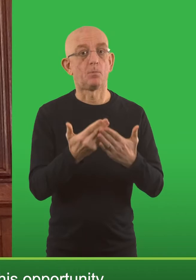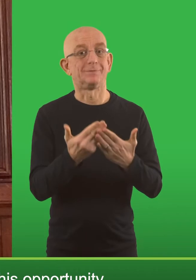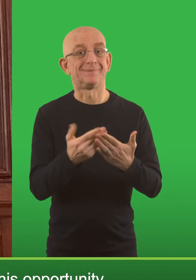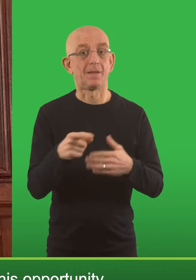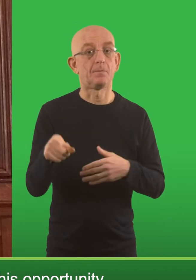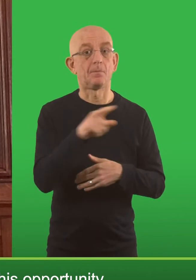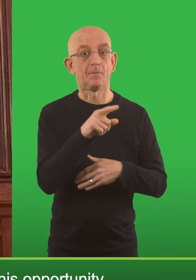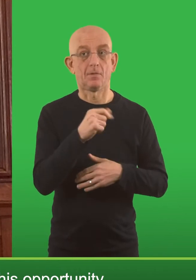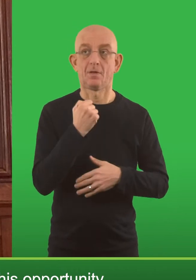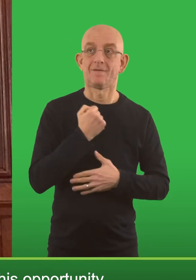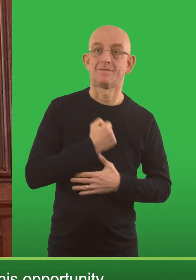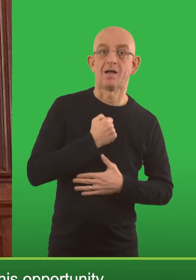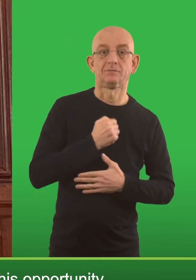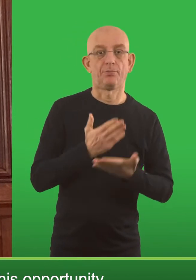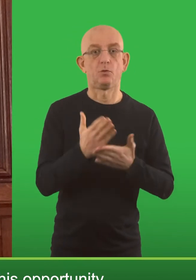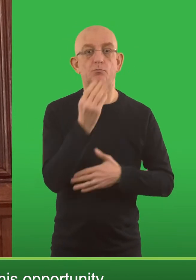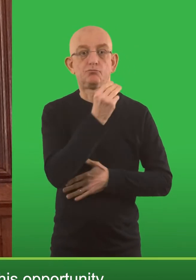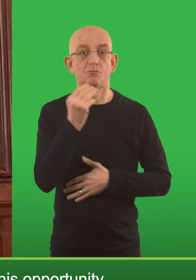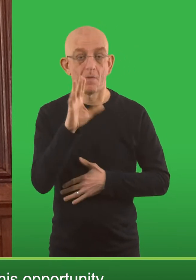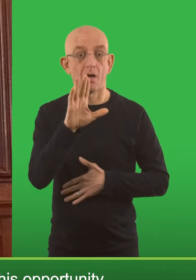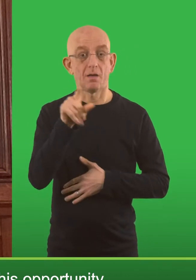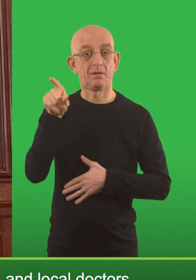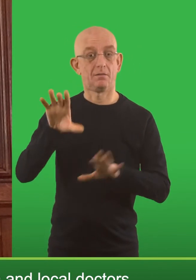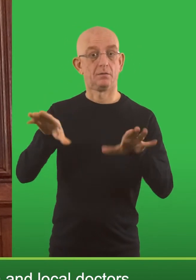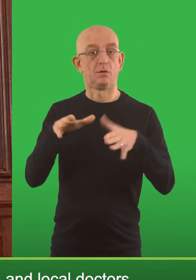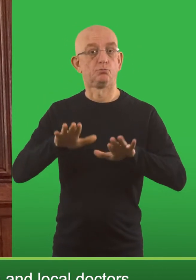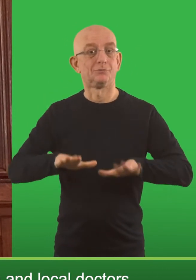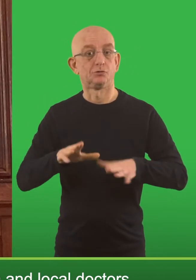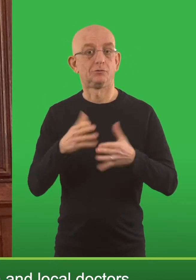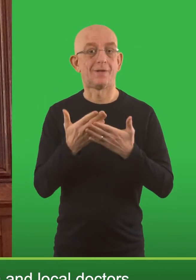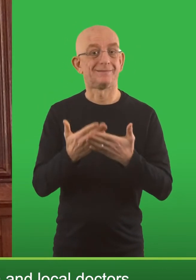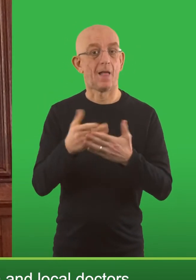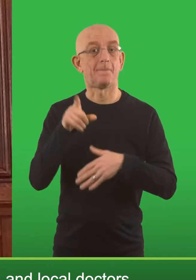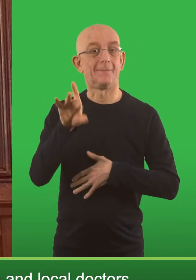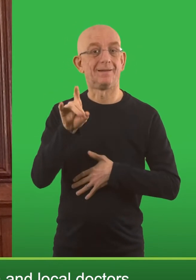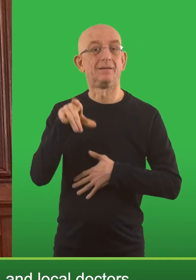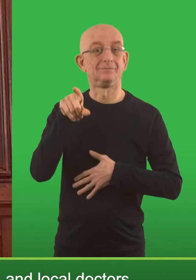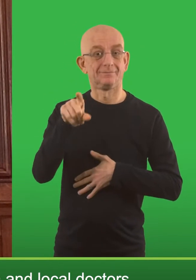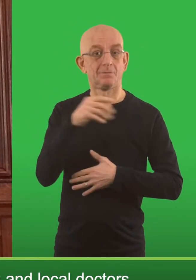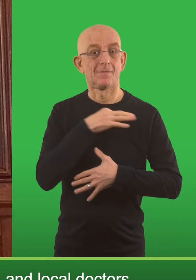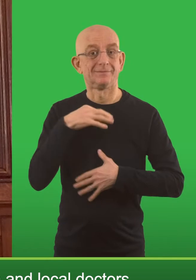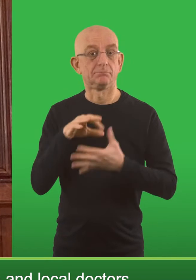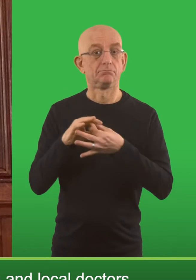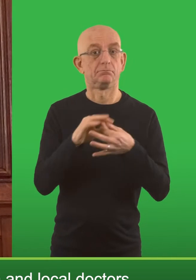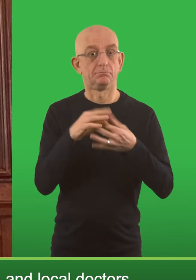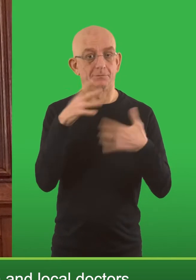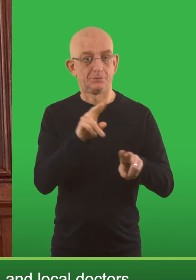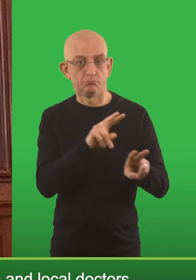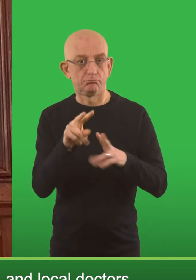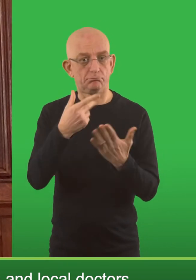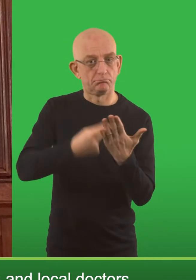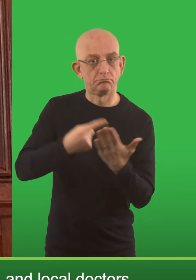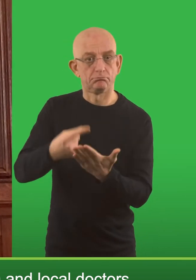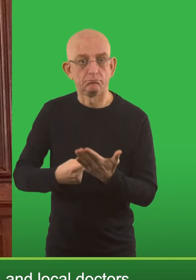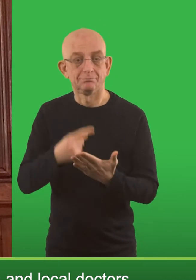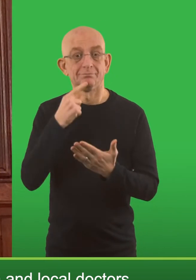like to take this opportunity to remind Muslims fasting during Ramadan that the British Islamic Medical Association and local doctors have